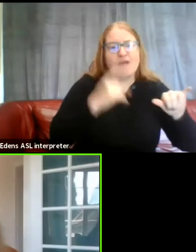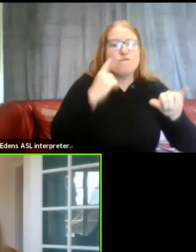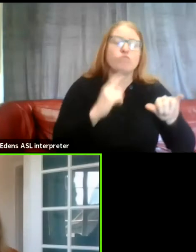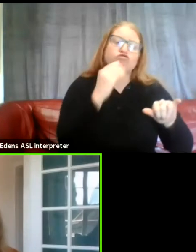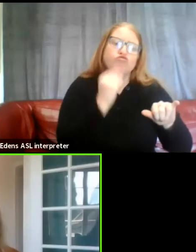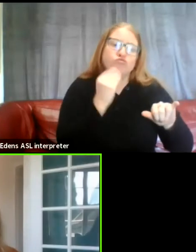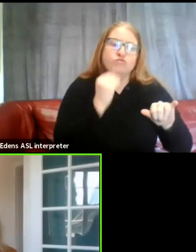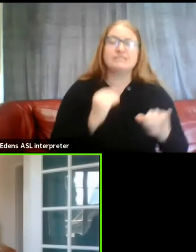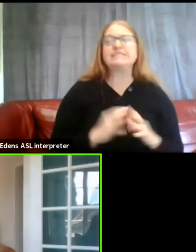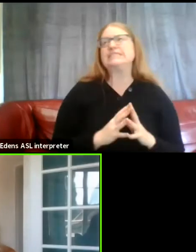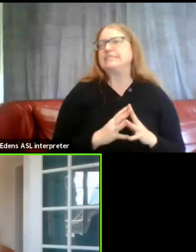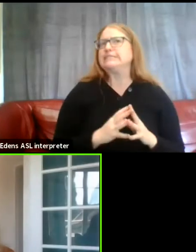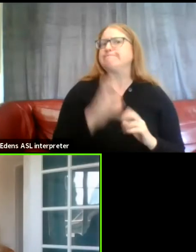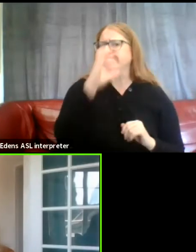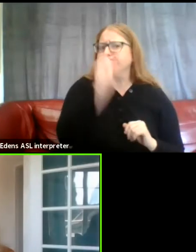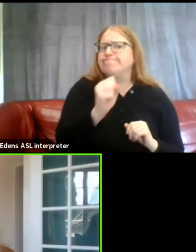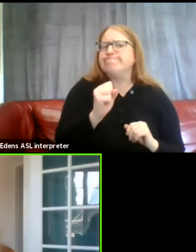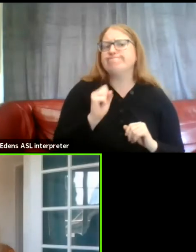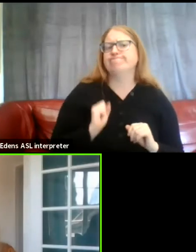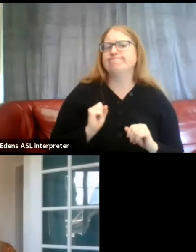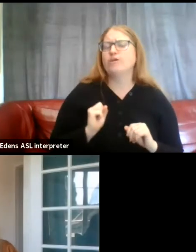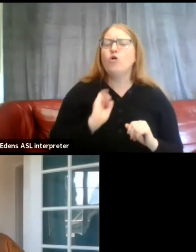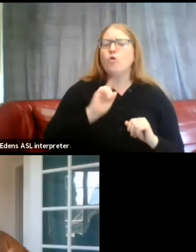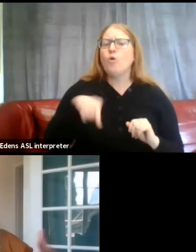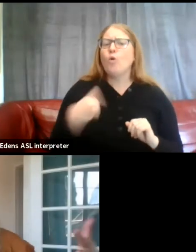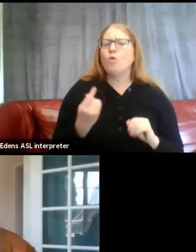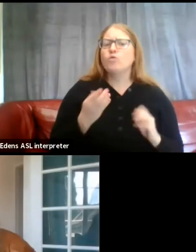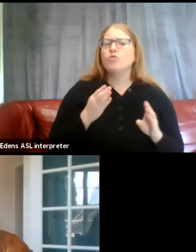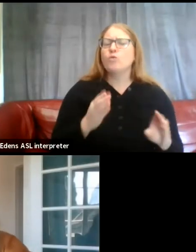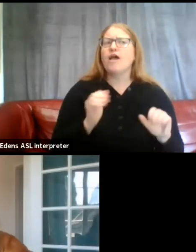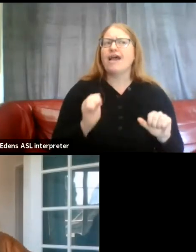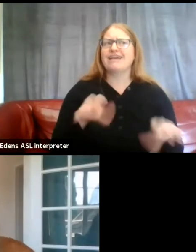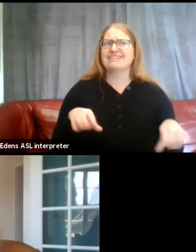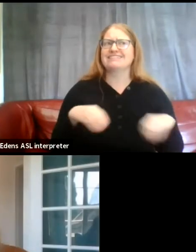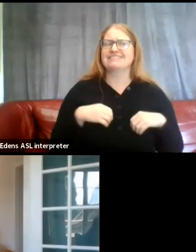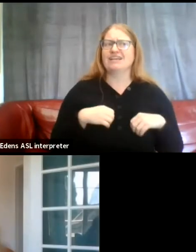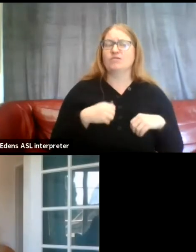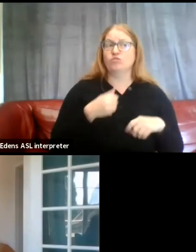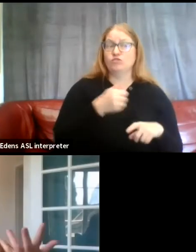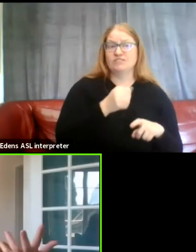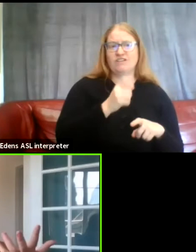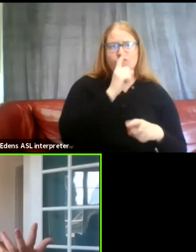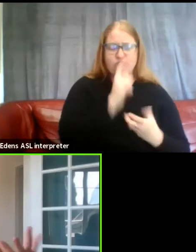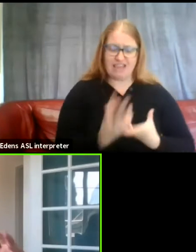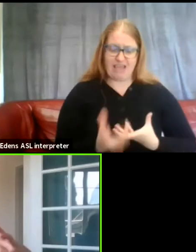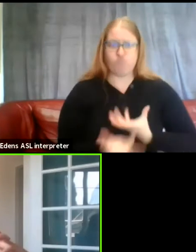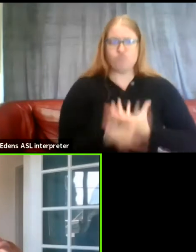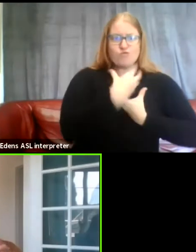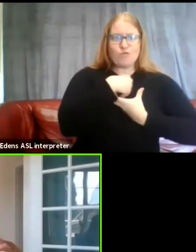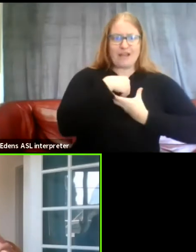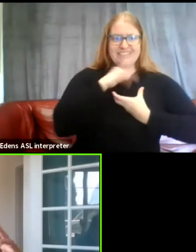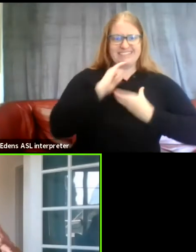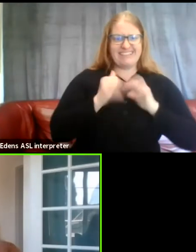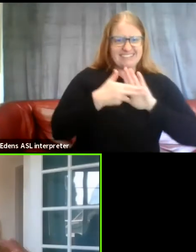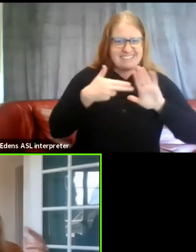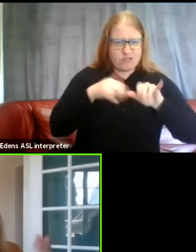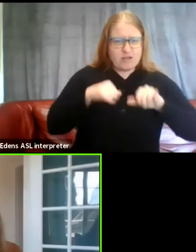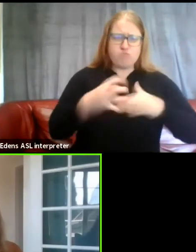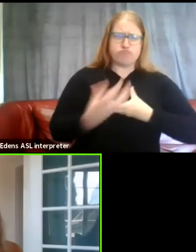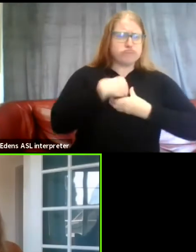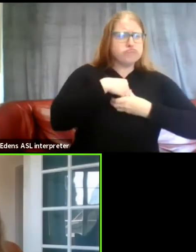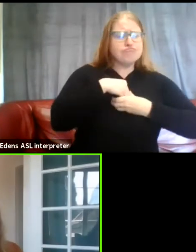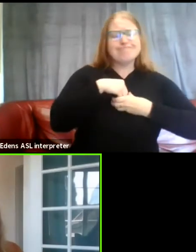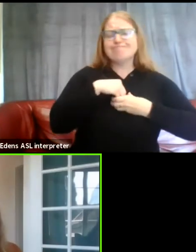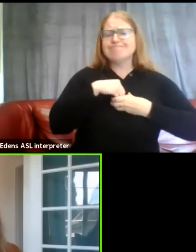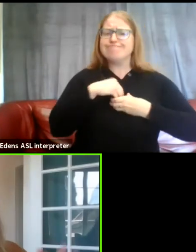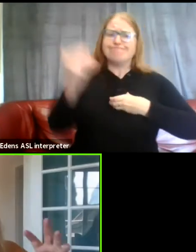only way I can describe it is that she embraces the stereotypes, embodies the stereotypes, and consciously